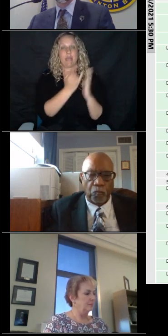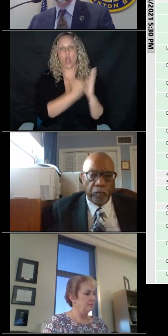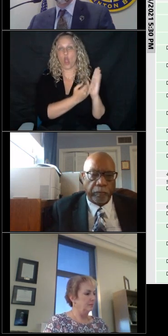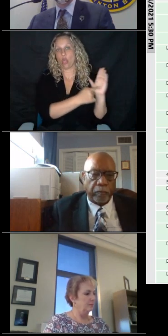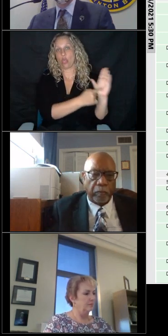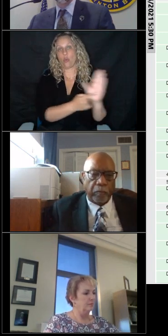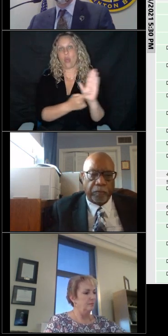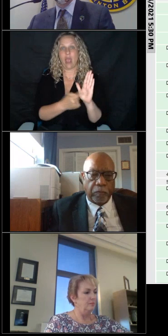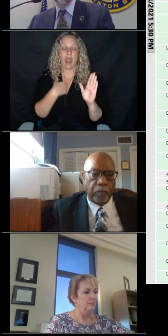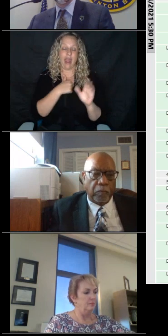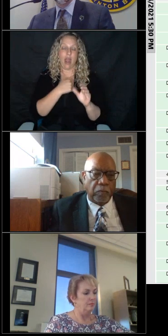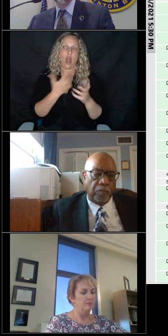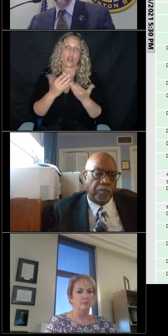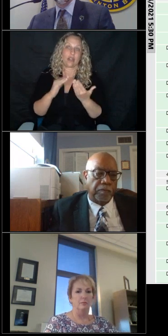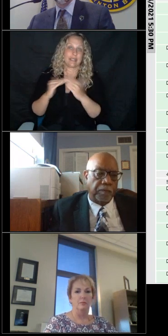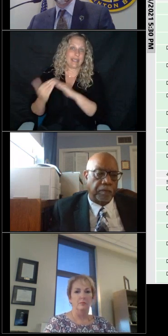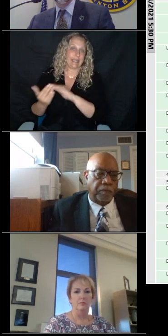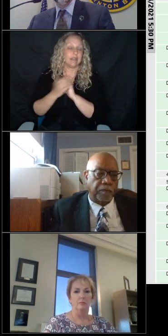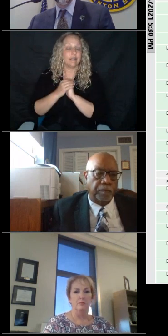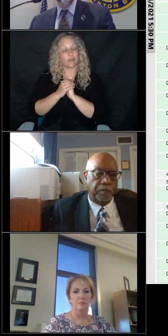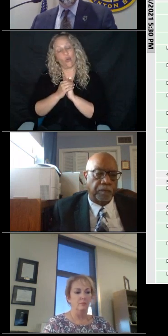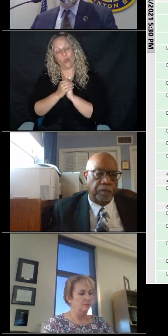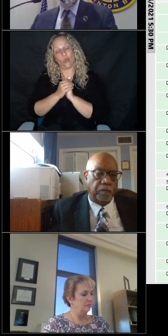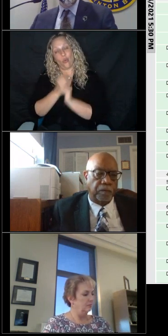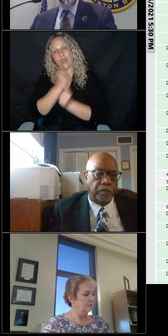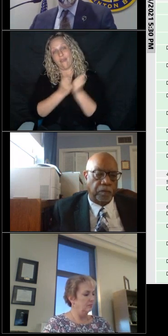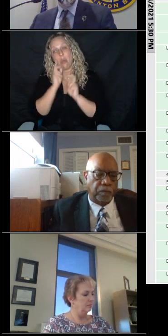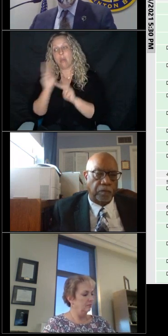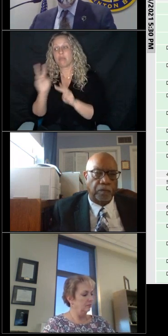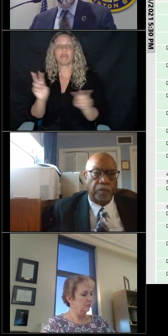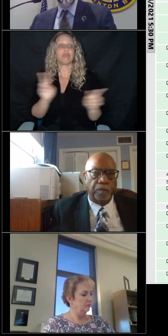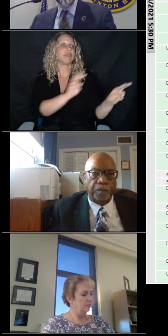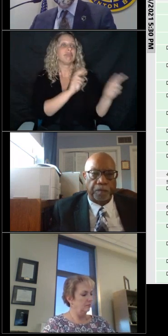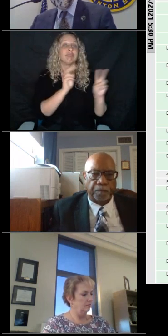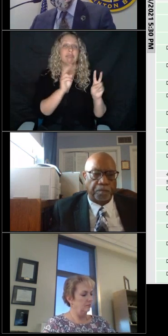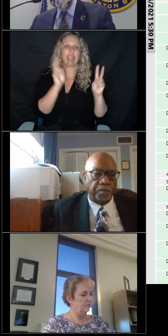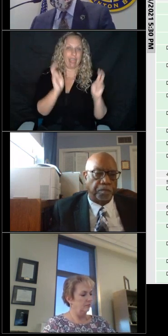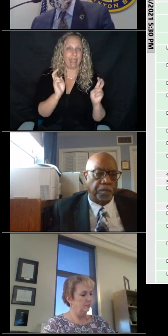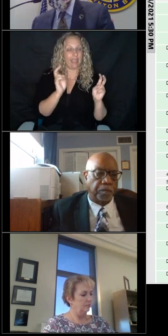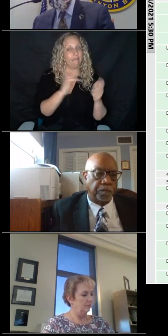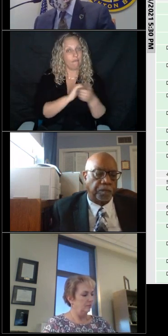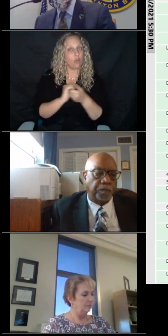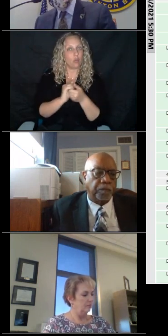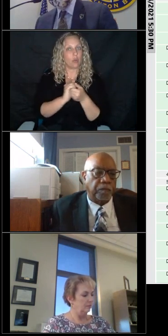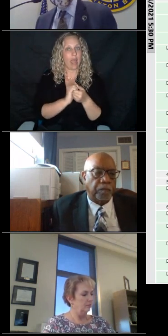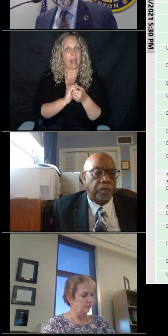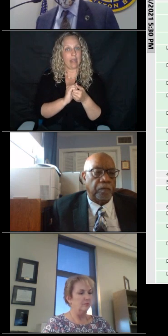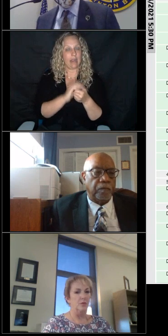our city, so that everyone can see the theme of United in Hope.